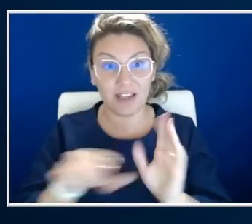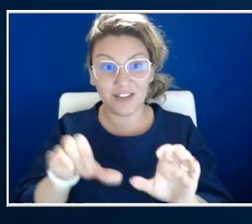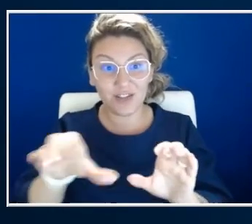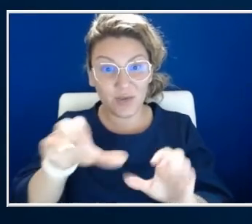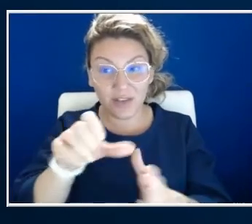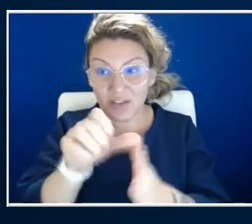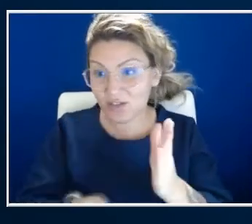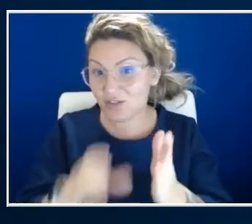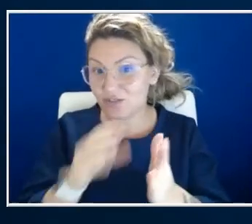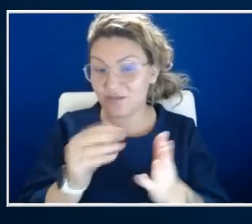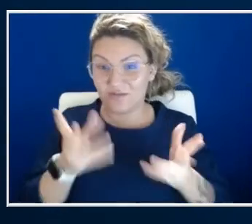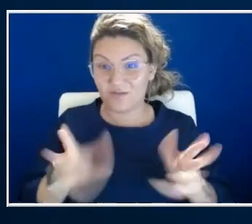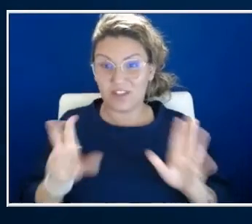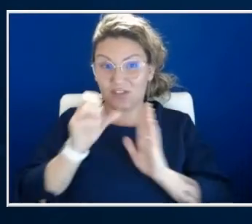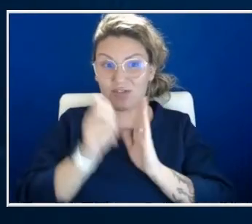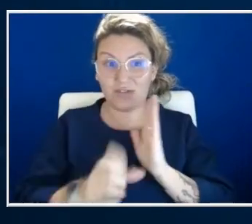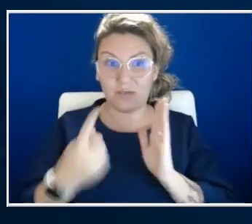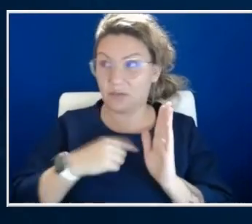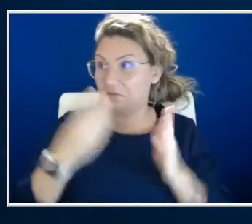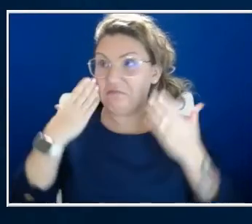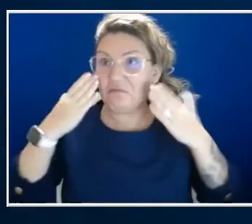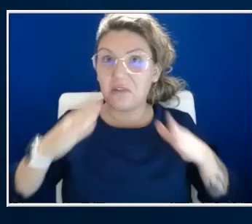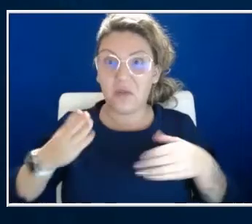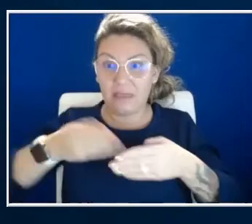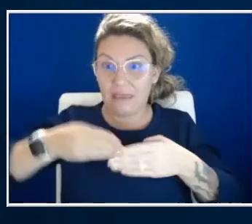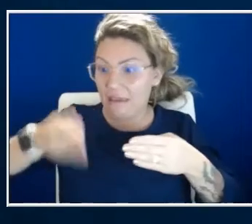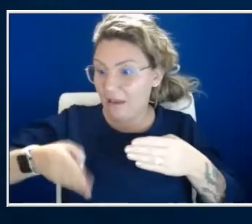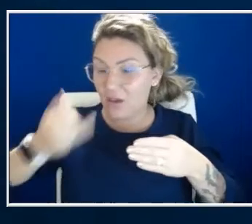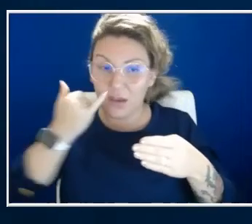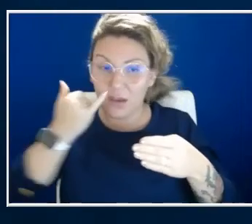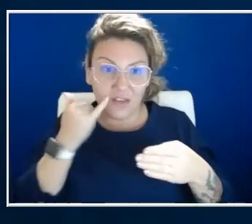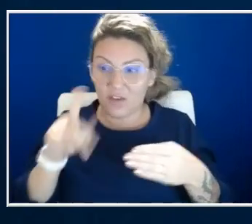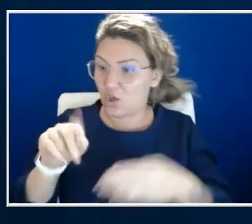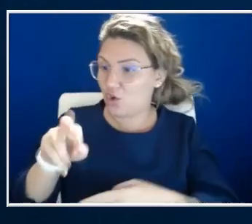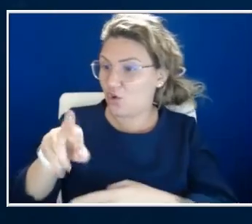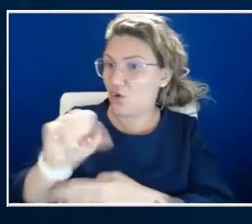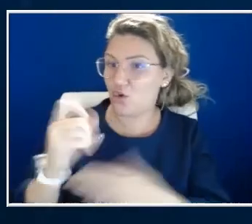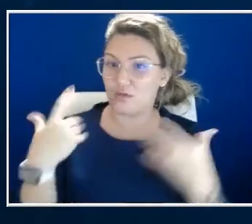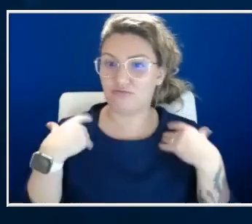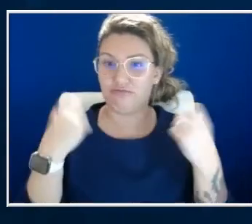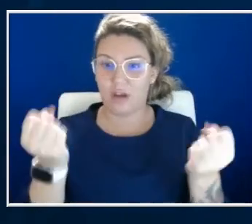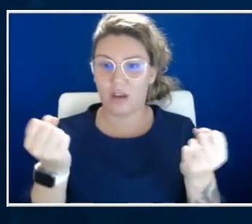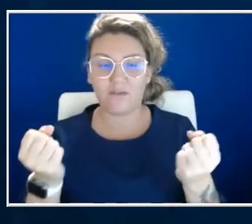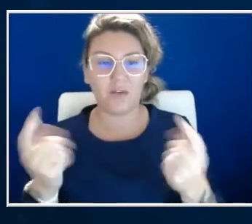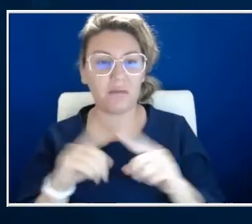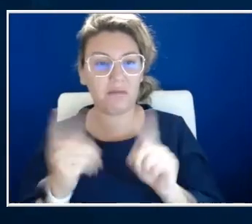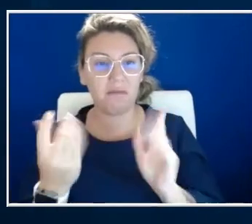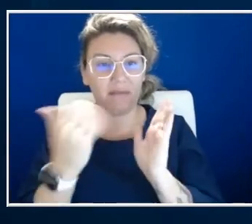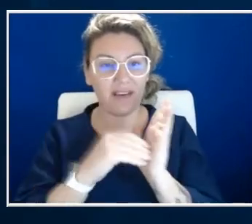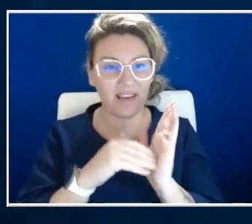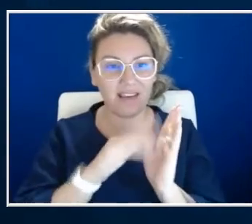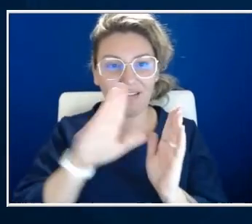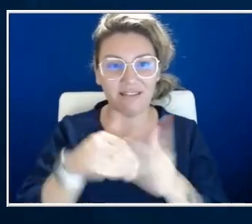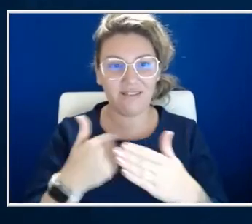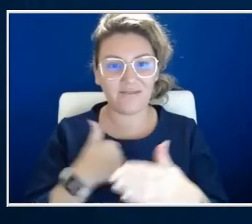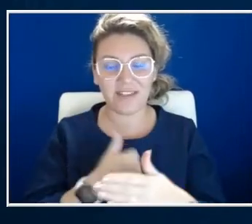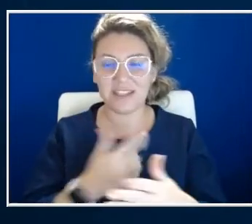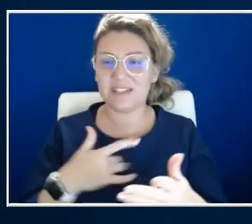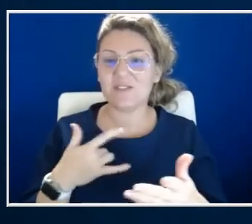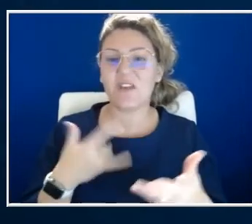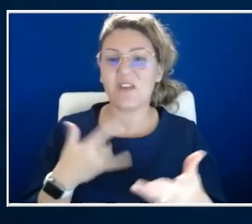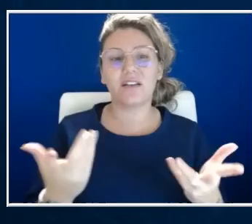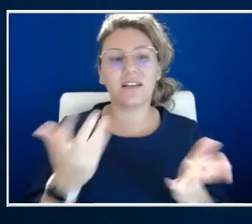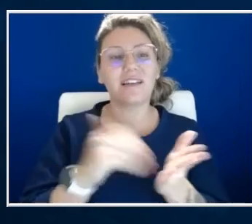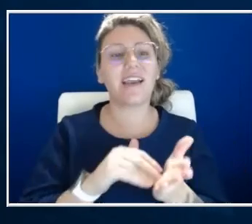getting through the surgery, weren't sure what the outcome was going to be, whether Curtis would recover. But again, I think all of us sort of felt, again,